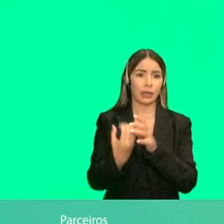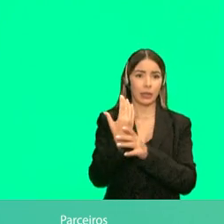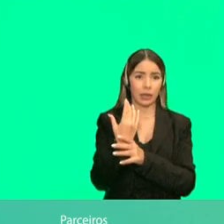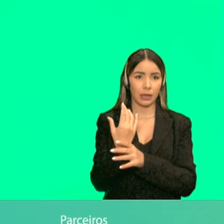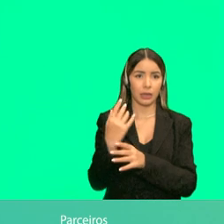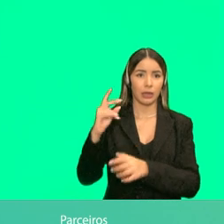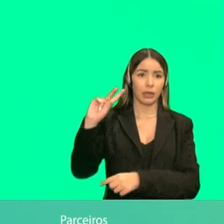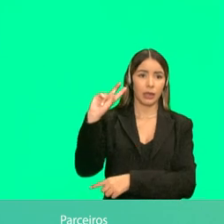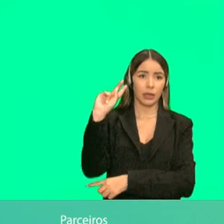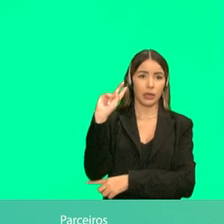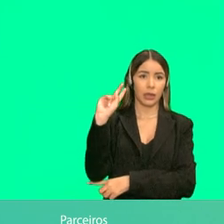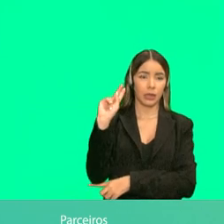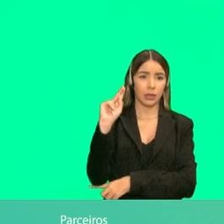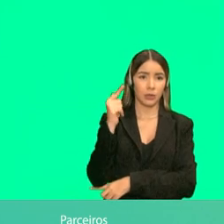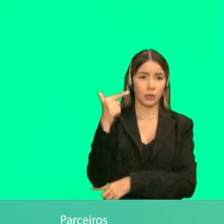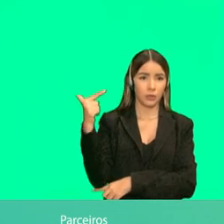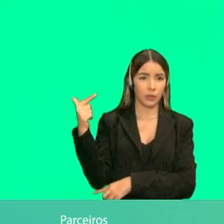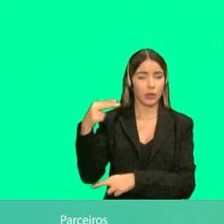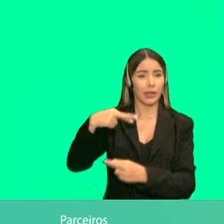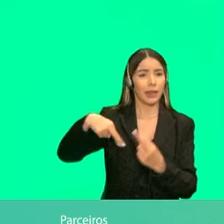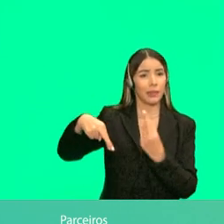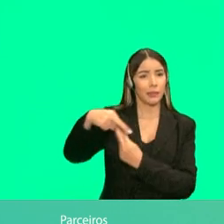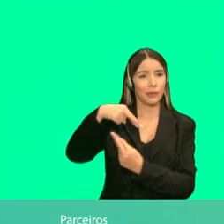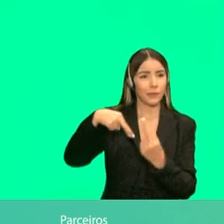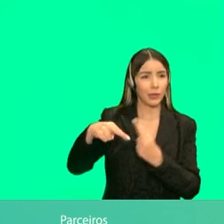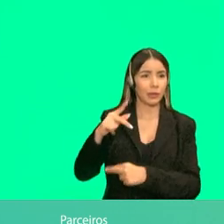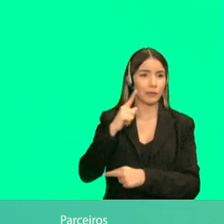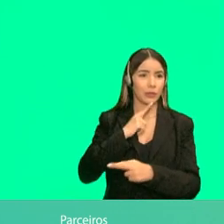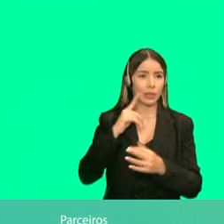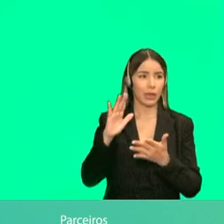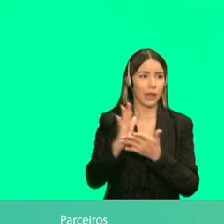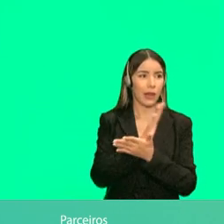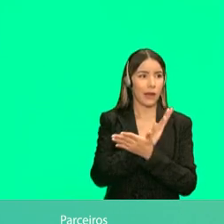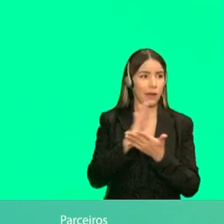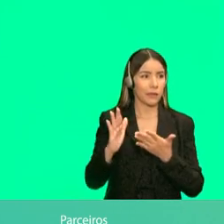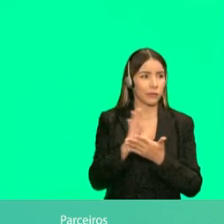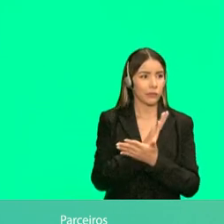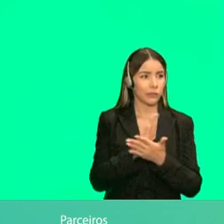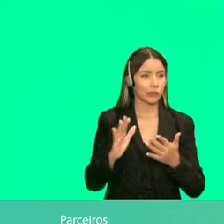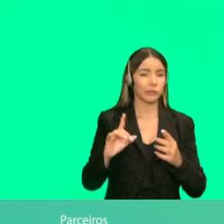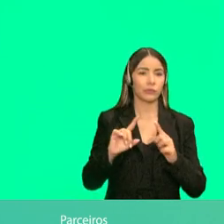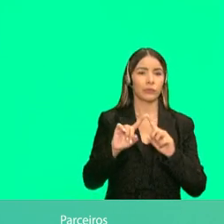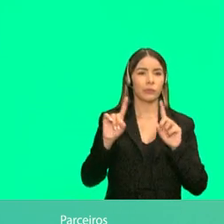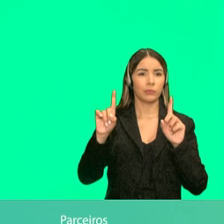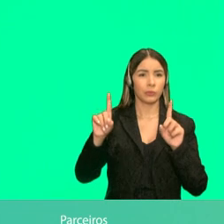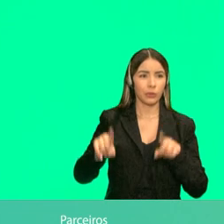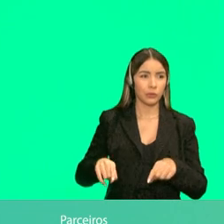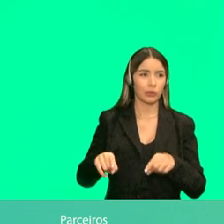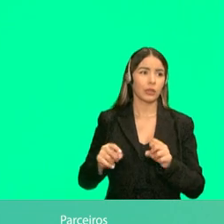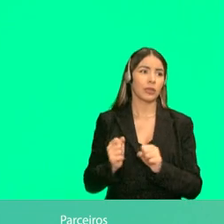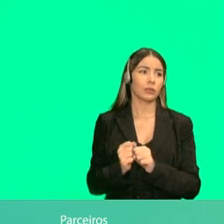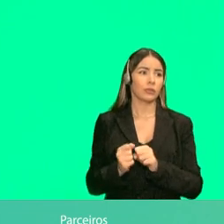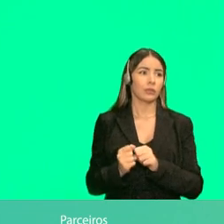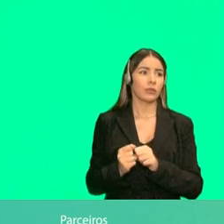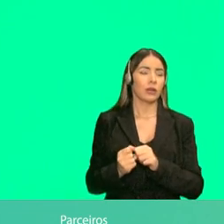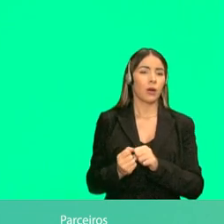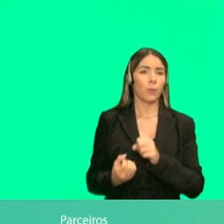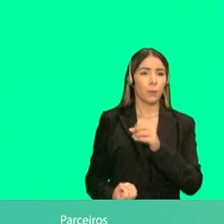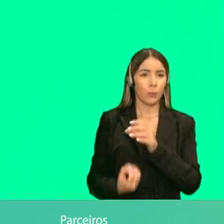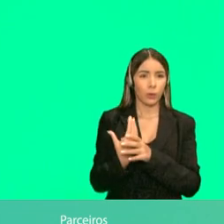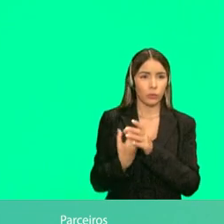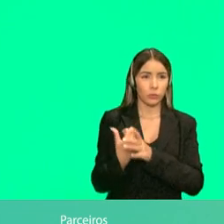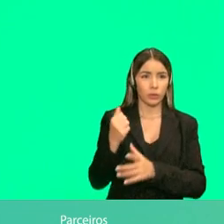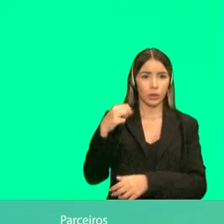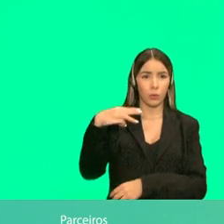green fertilizers in Europe and in Brazil, not only to meet the requirements of the agribusiness